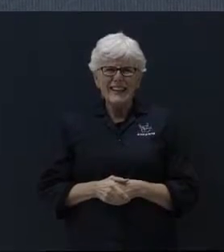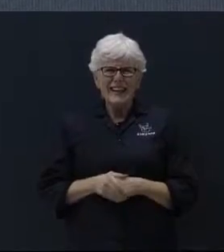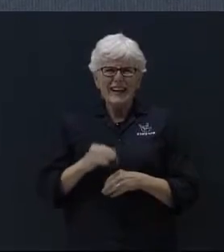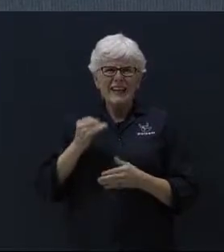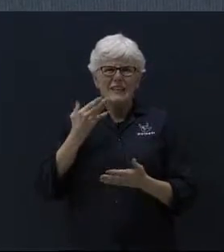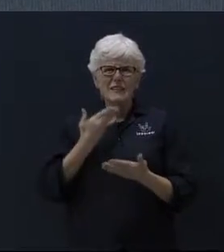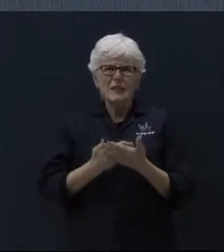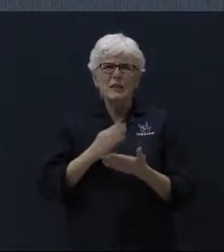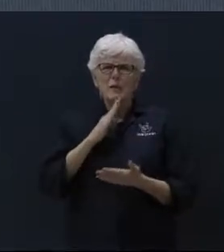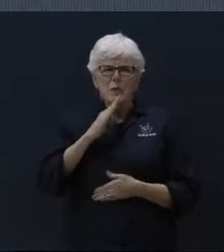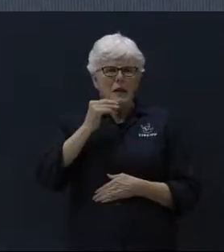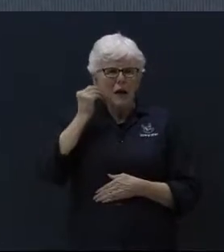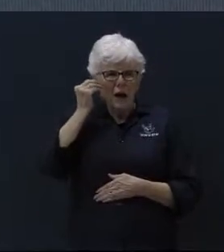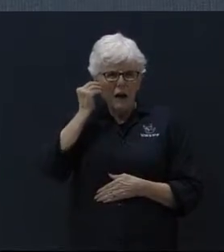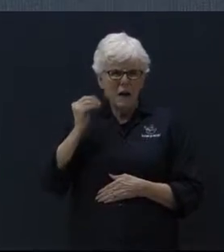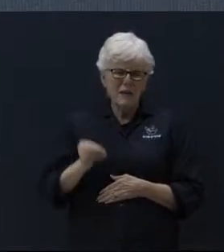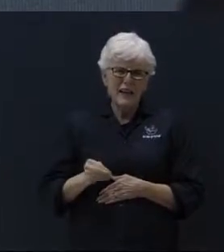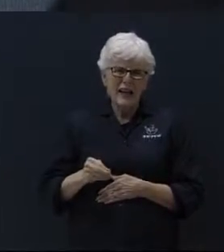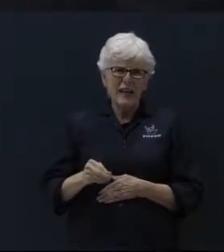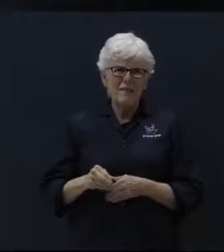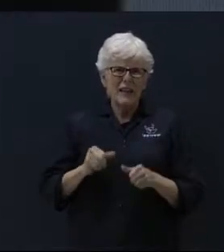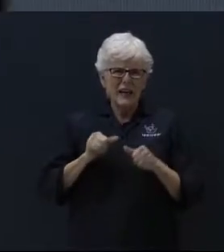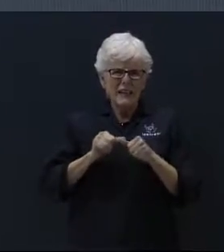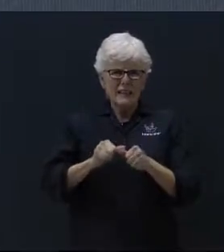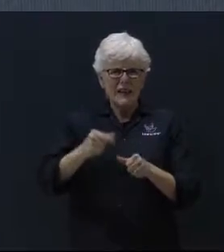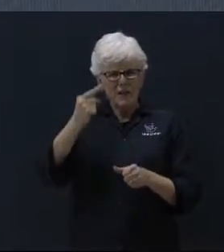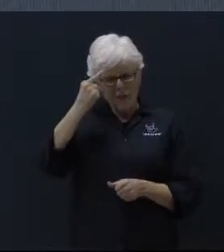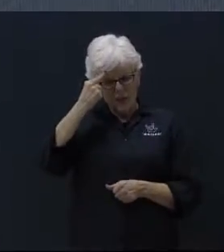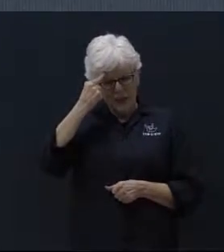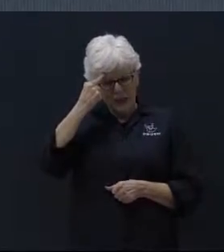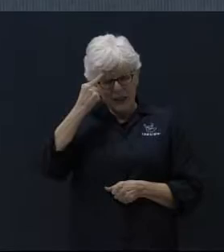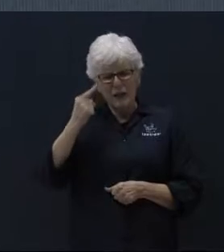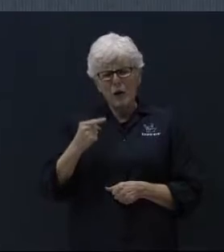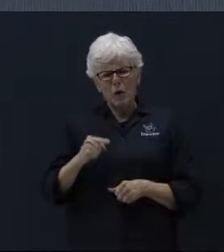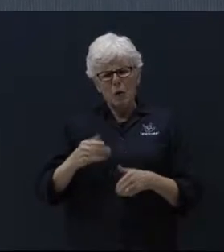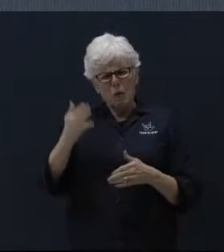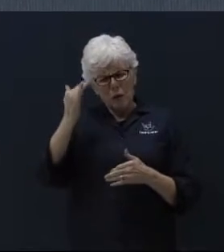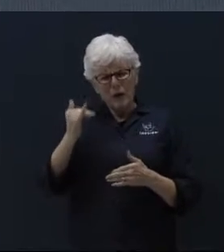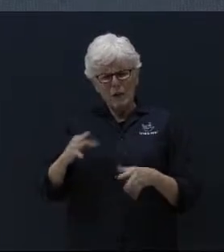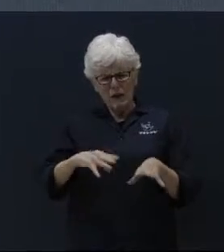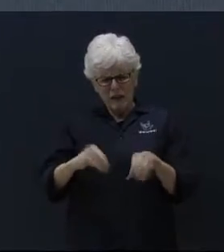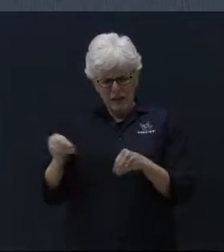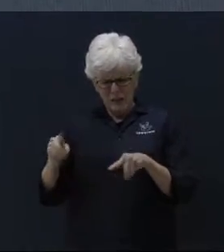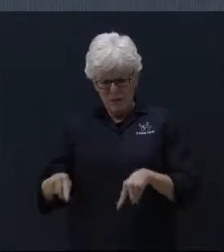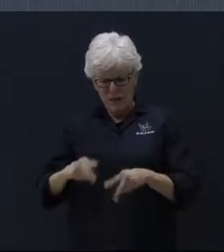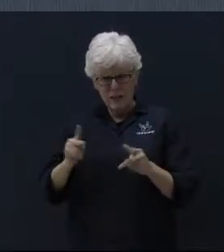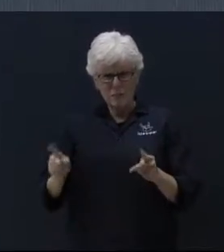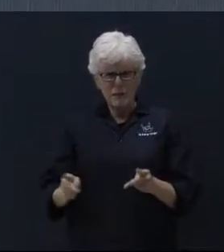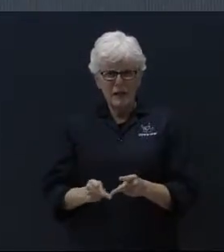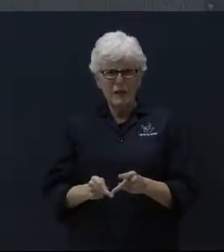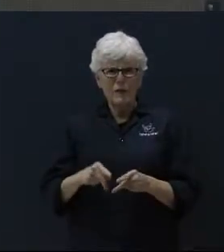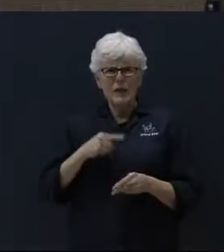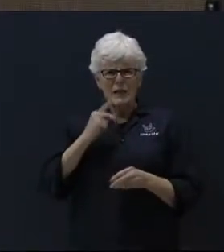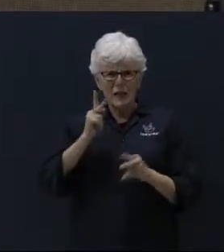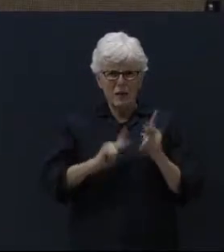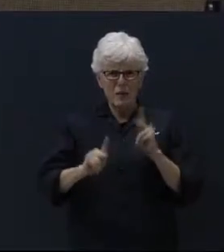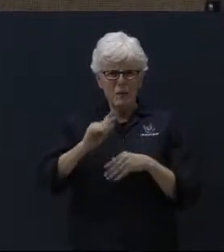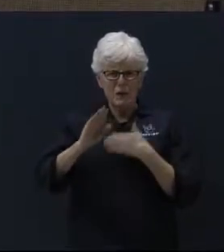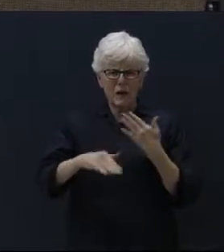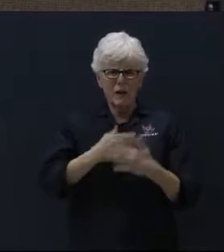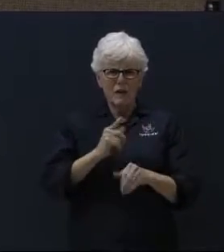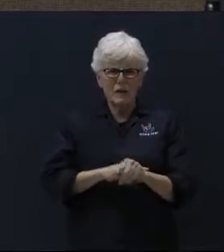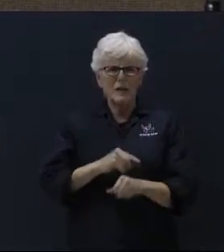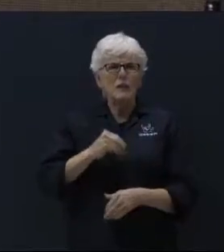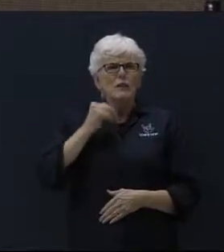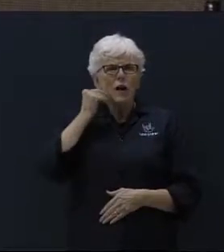It's good to be home. I still sit back and think, Lord, why do we have to leave this place? We tell people all the time, it's our